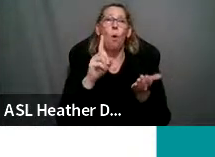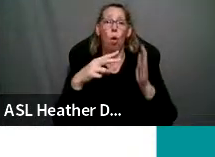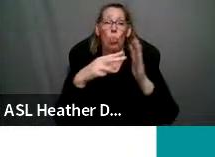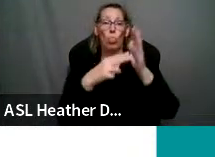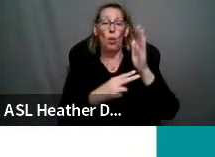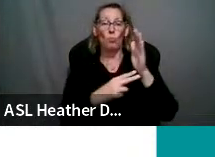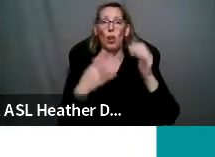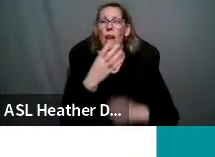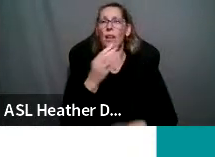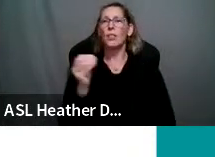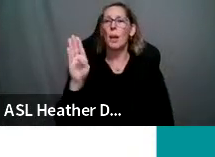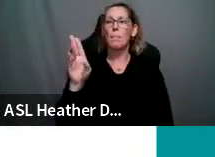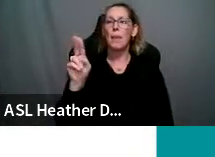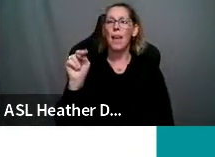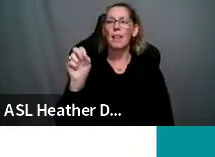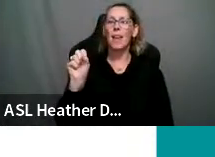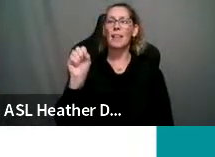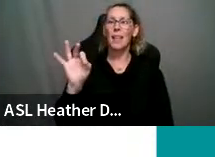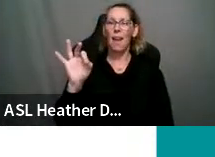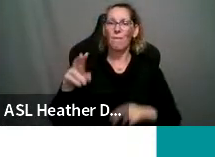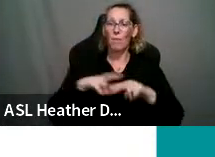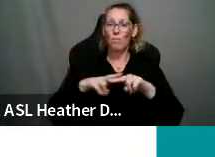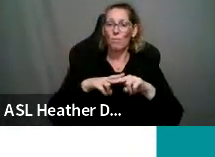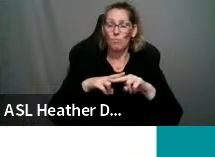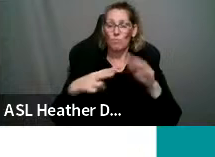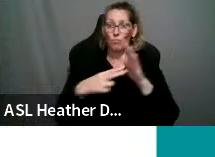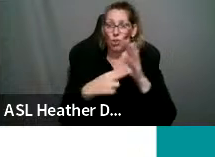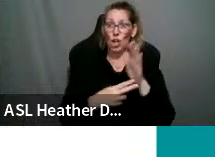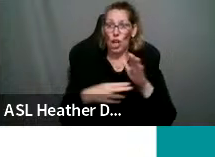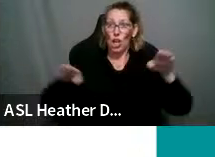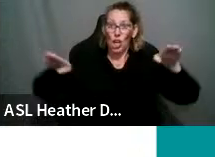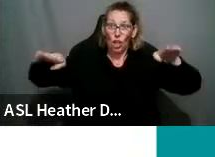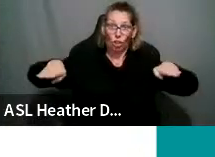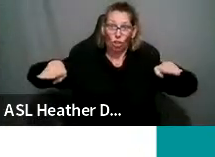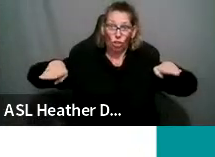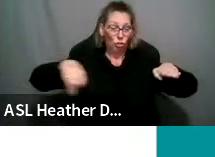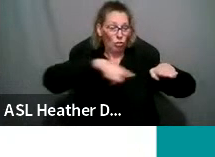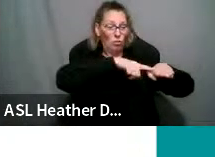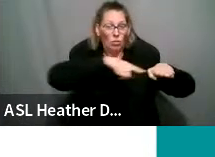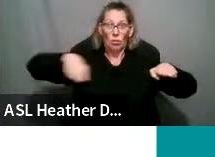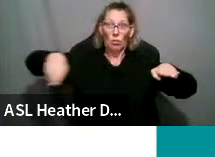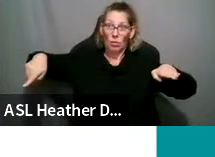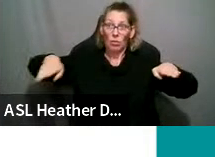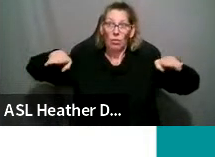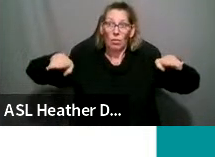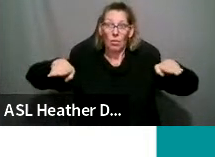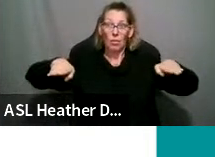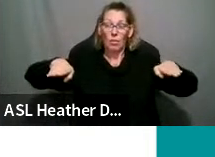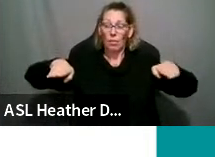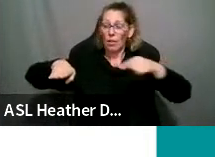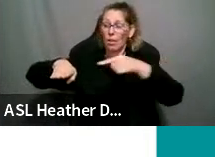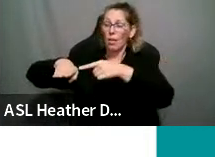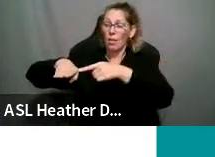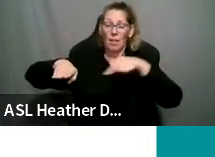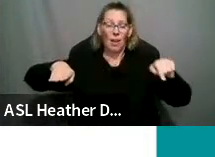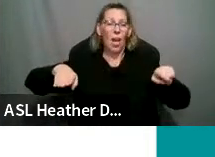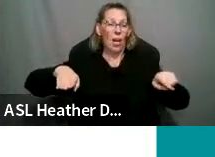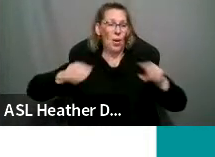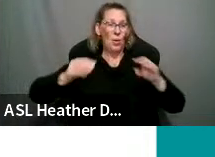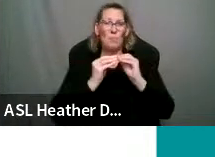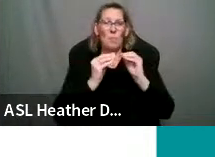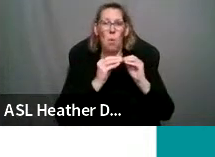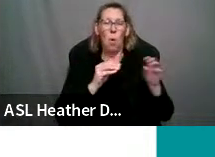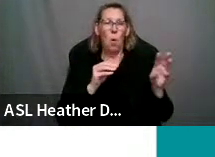and the BNSF railway bridge, and that's because the new bridges would be constructed just to the west